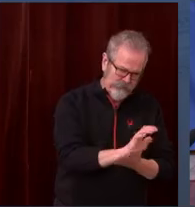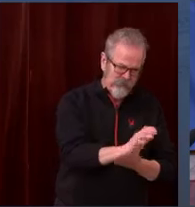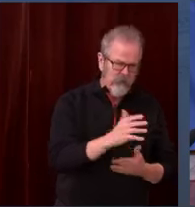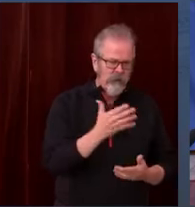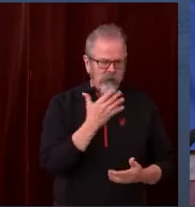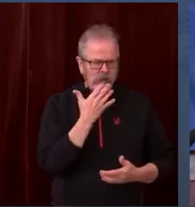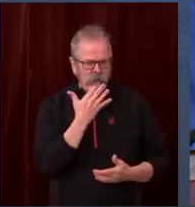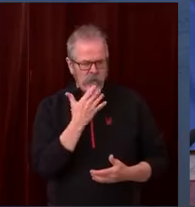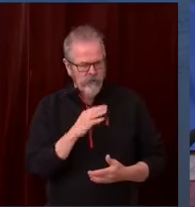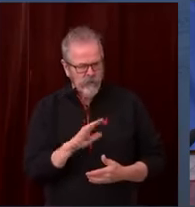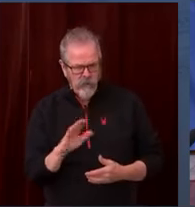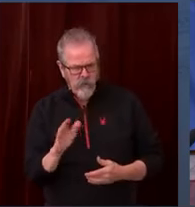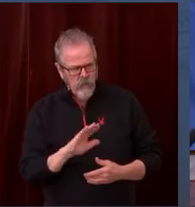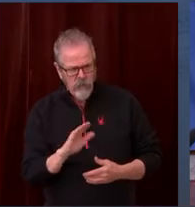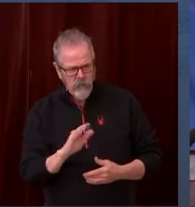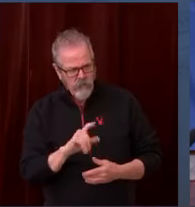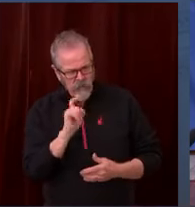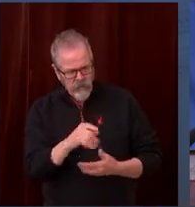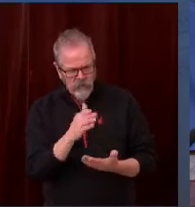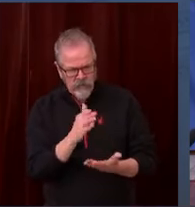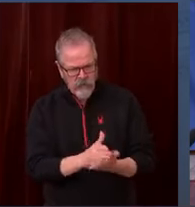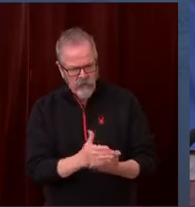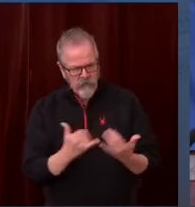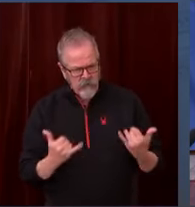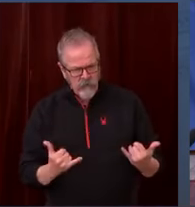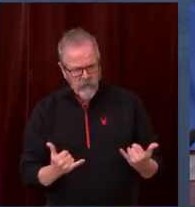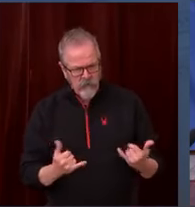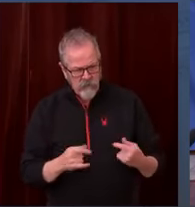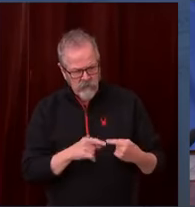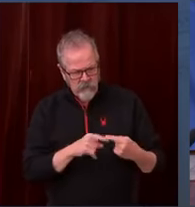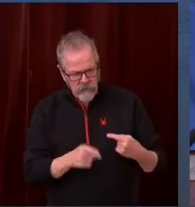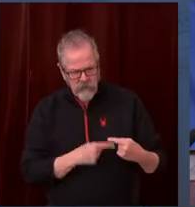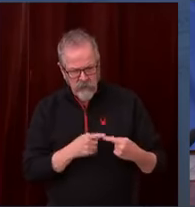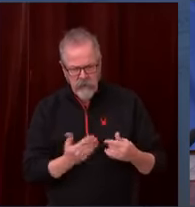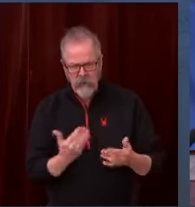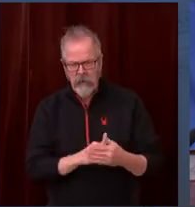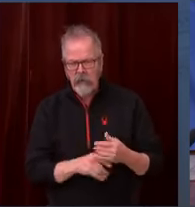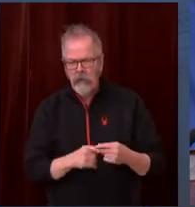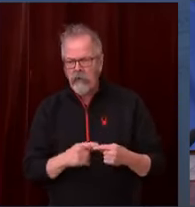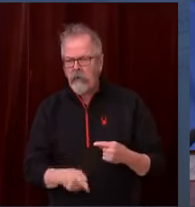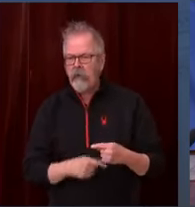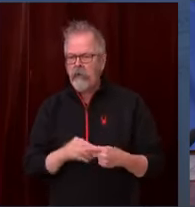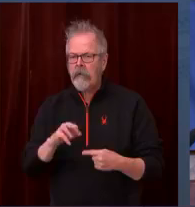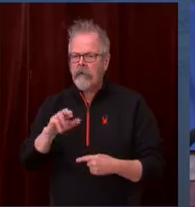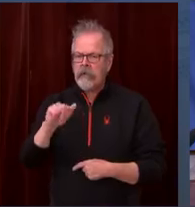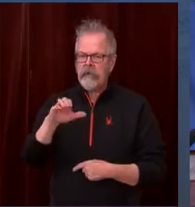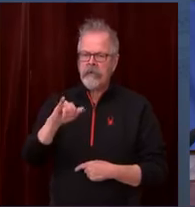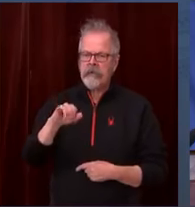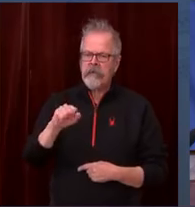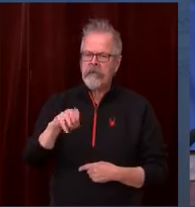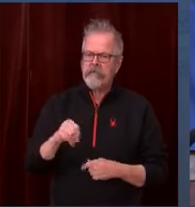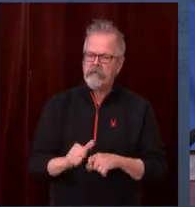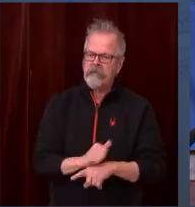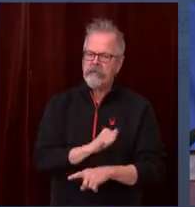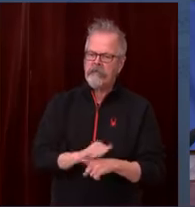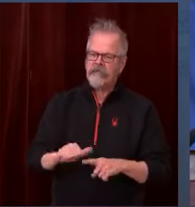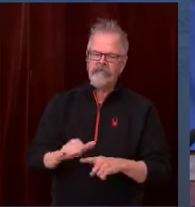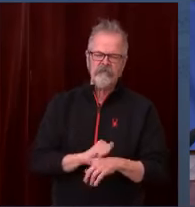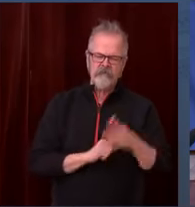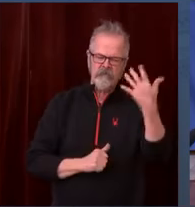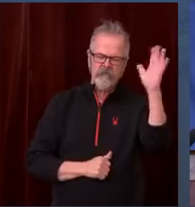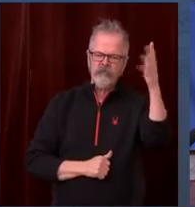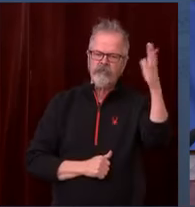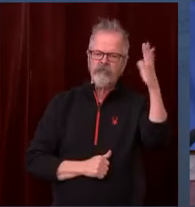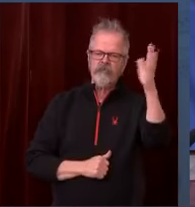today. During the next few days, we'll talk about the need for increasing access to early child education so that our